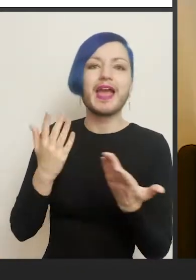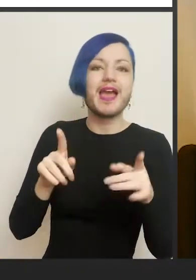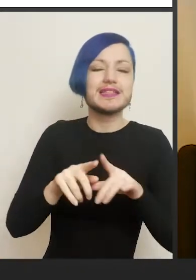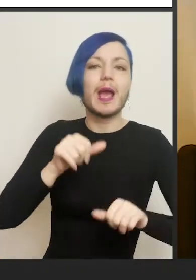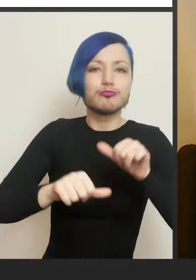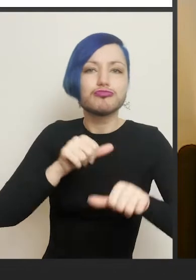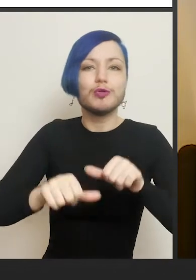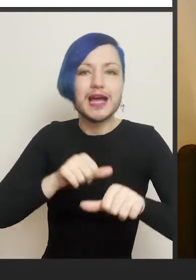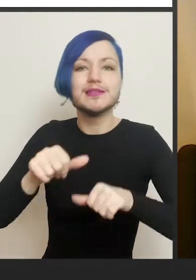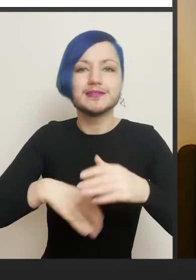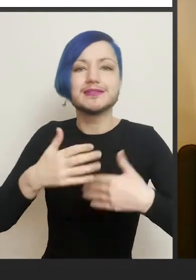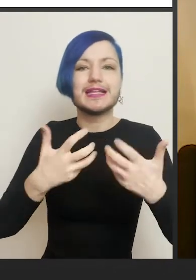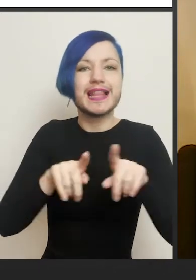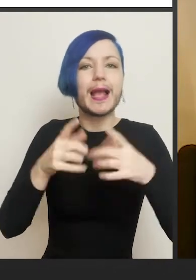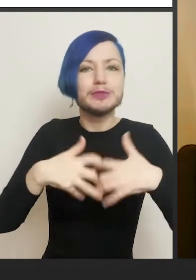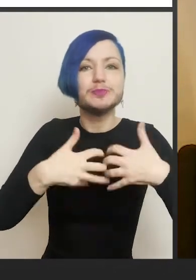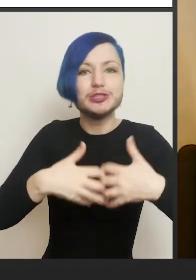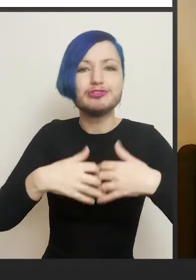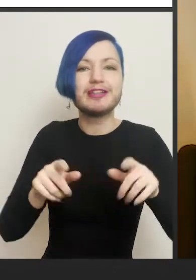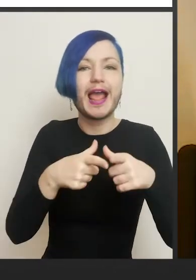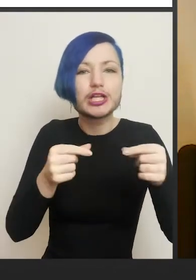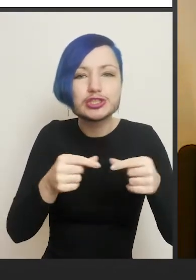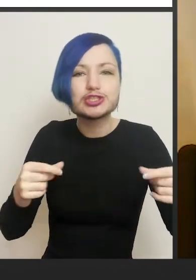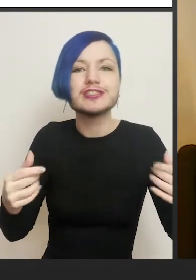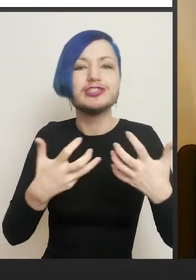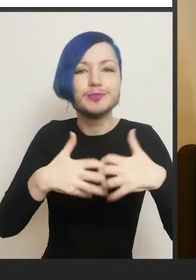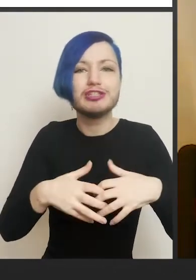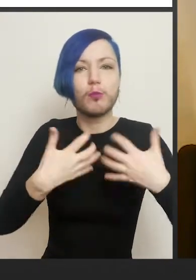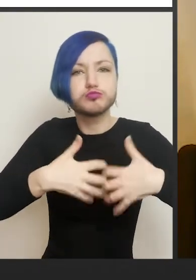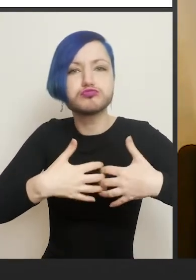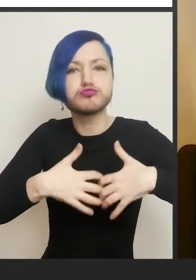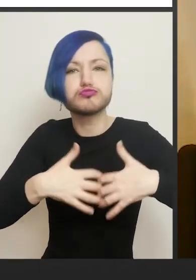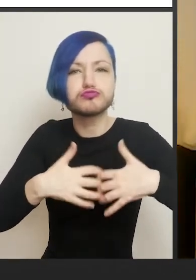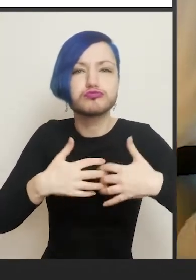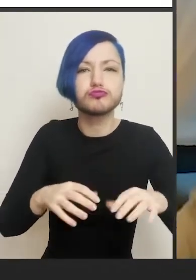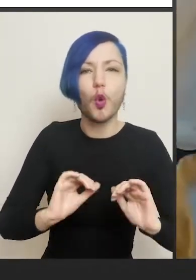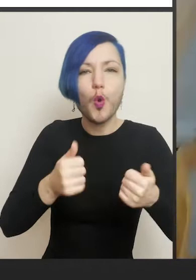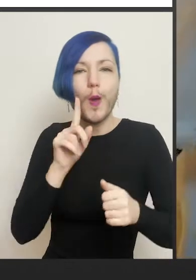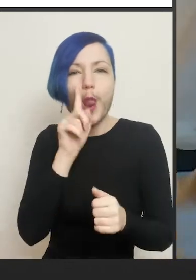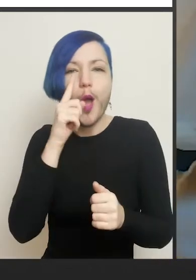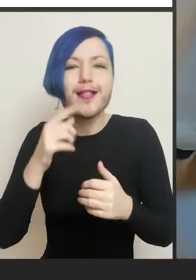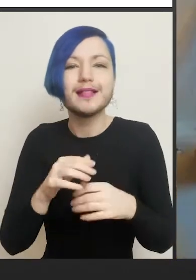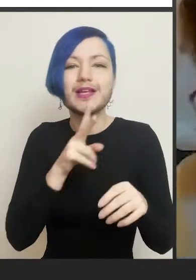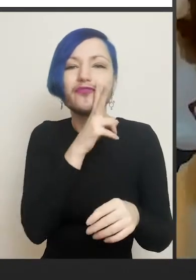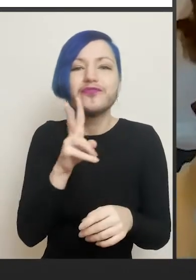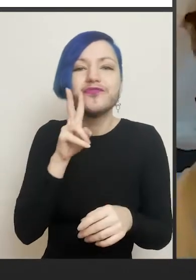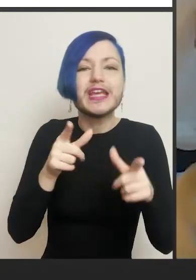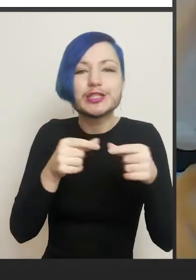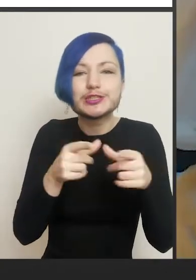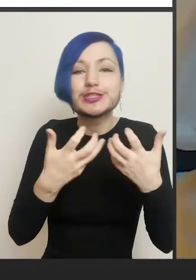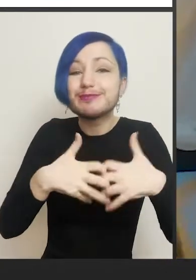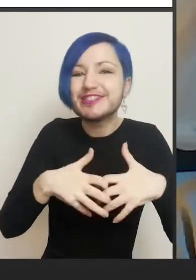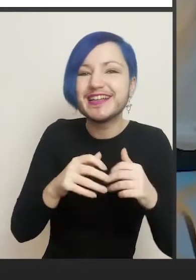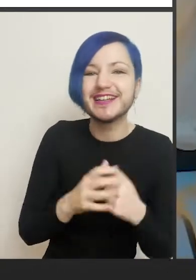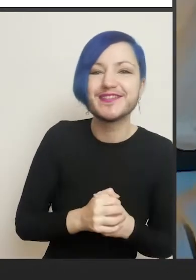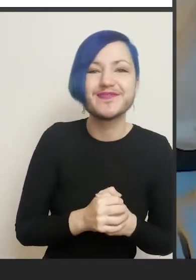whole process. It's like a sausage machine, a well-oiled vegan sausage machine. Great. And we're going to talk about that because